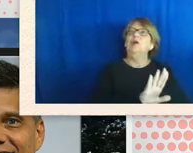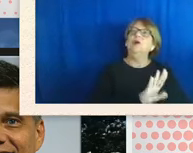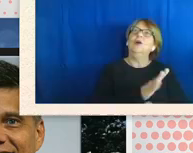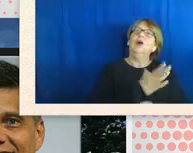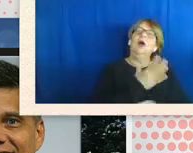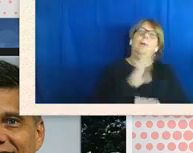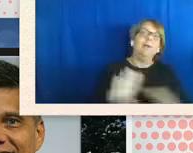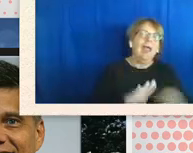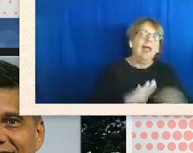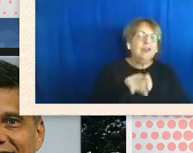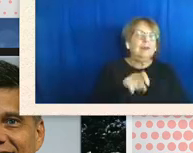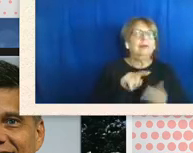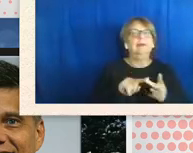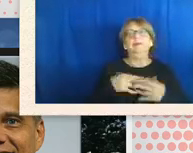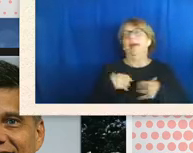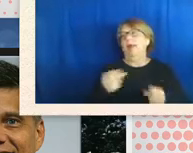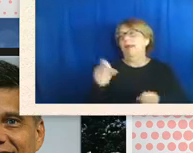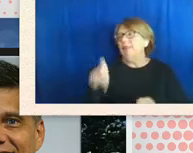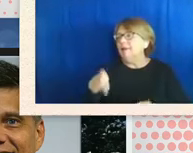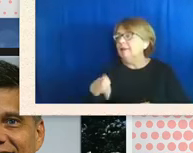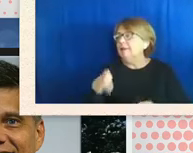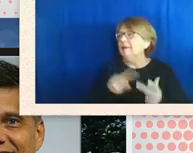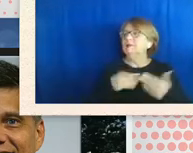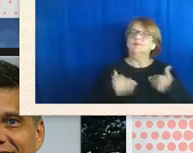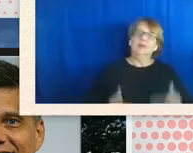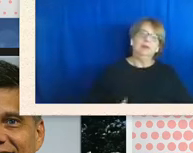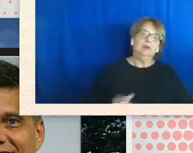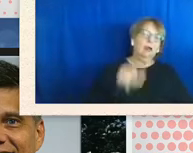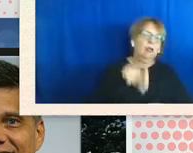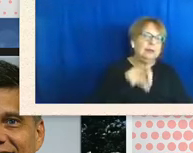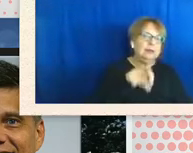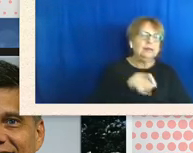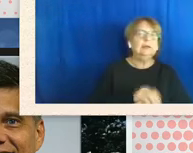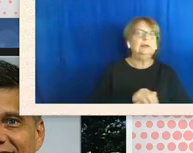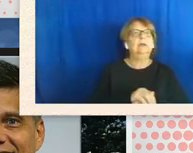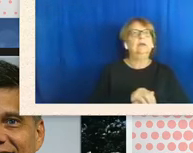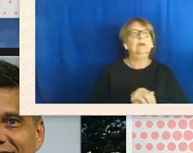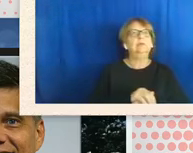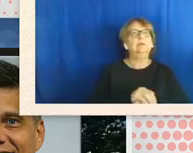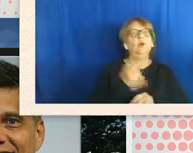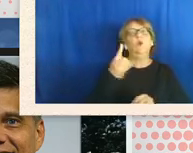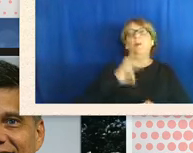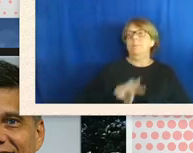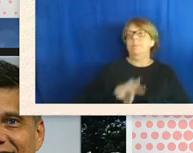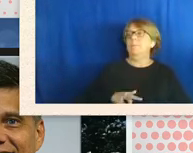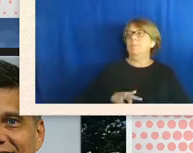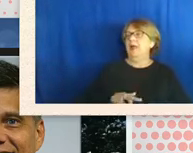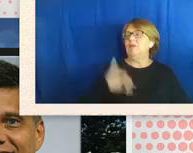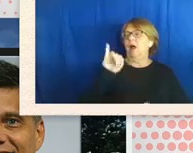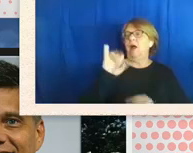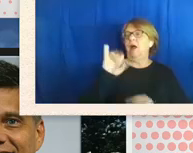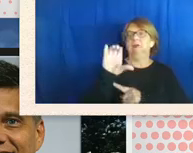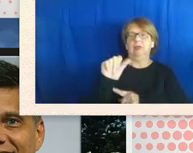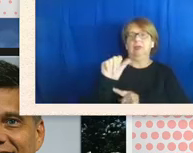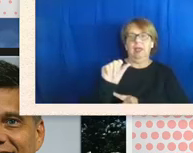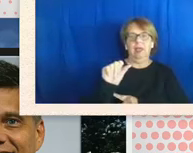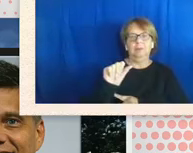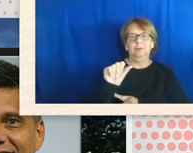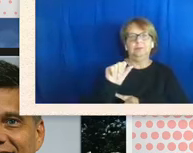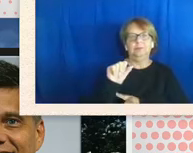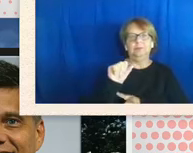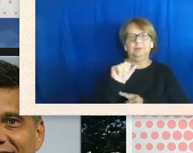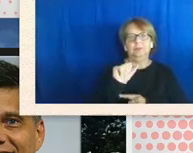health needs, their physical needs. One of the benefits of the ICA, it actually, for the very first time,